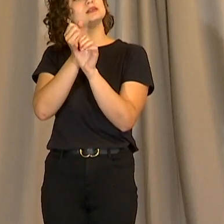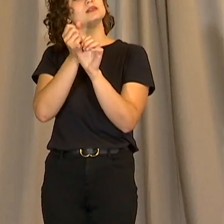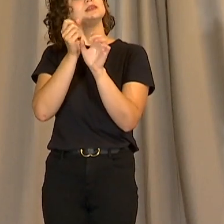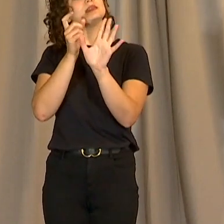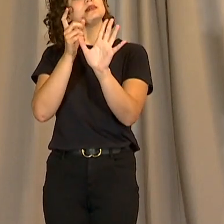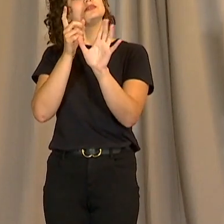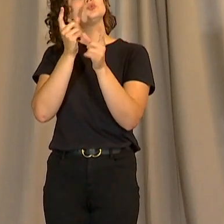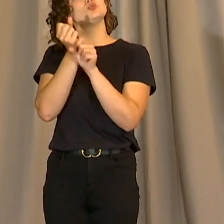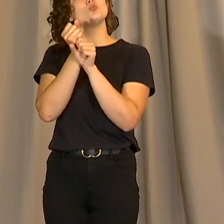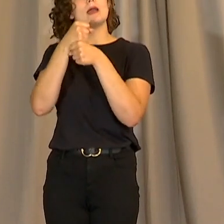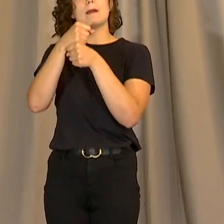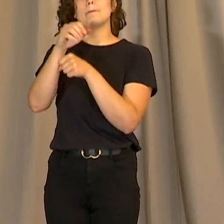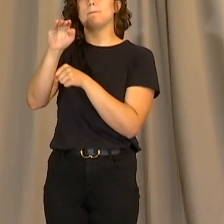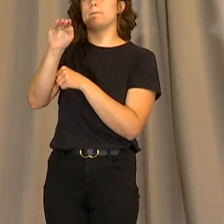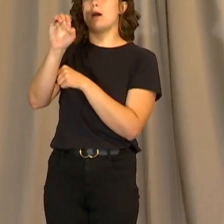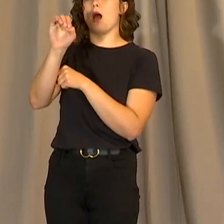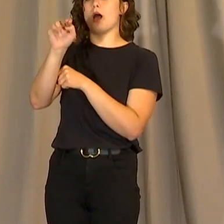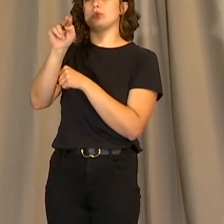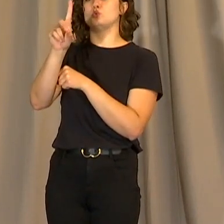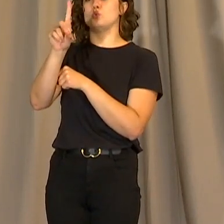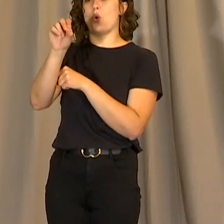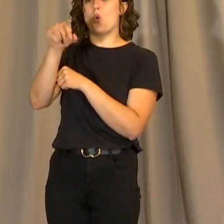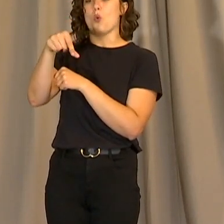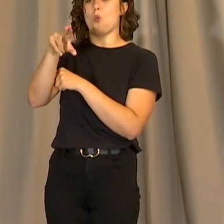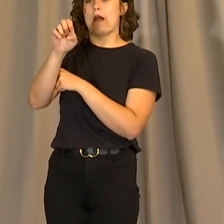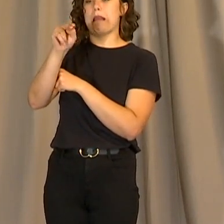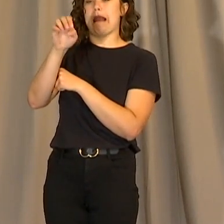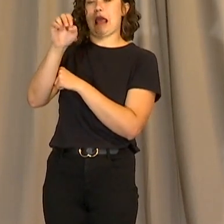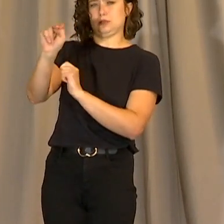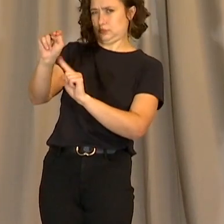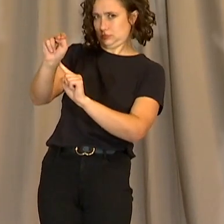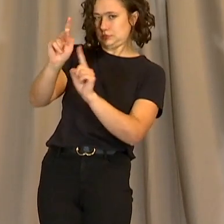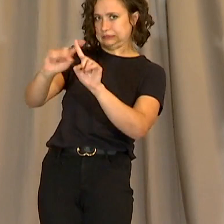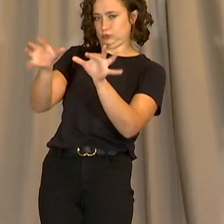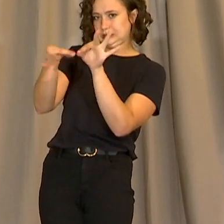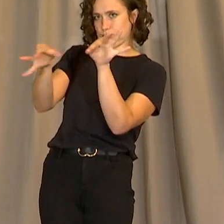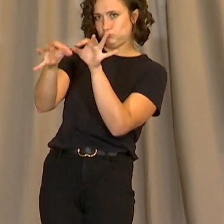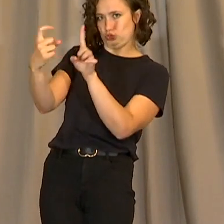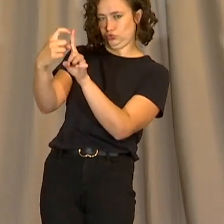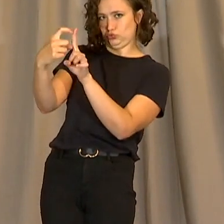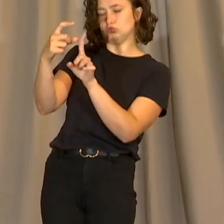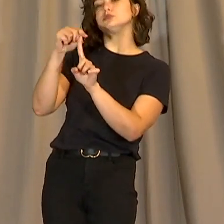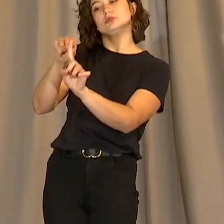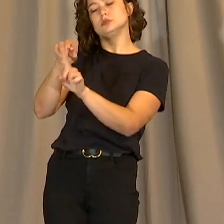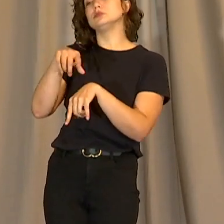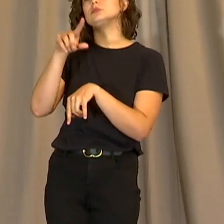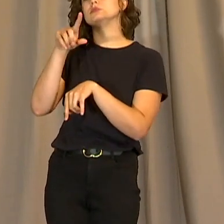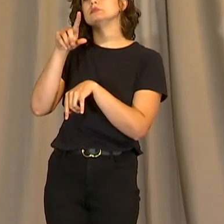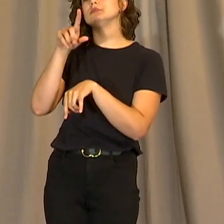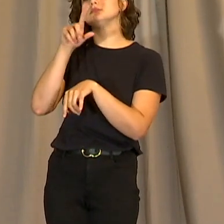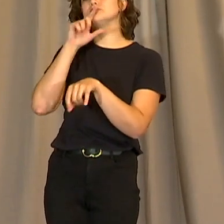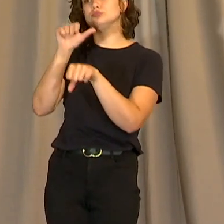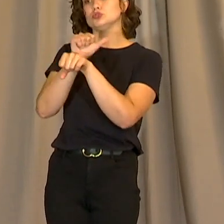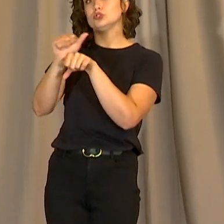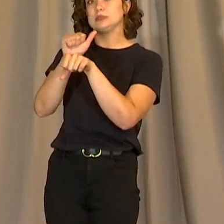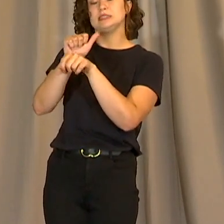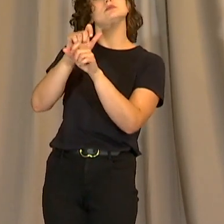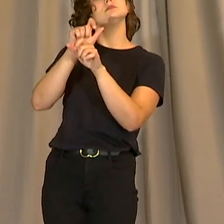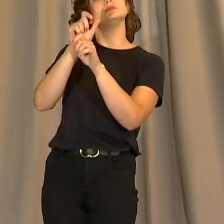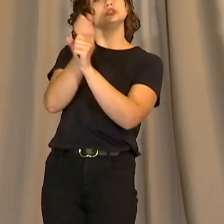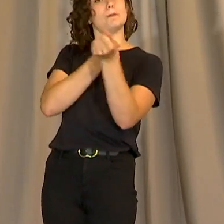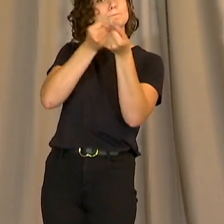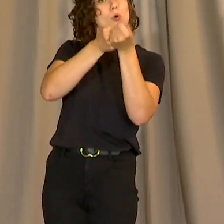which was to align with the social studies standards, which is a way, it's not policy, but it's supporting policy, to provide